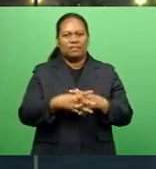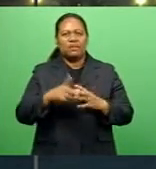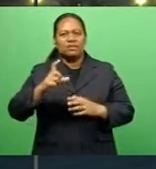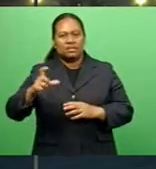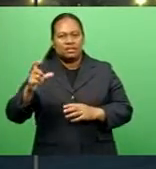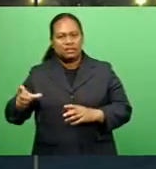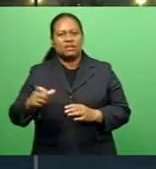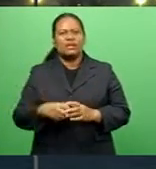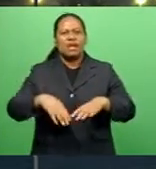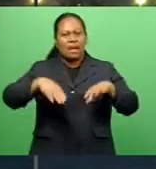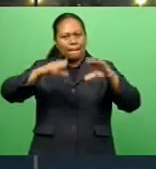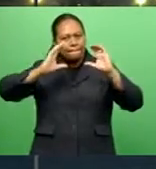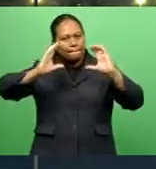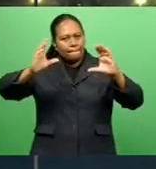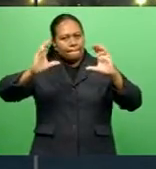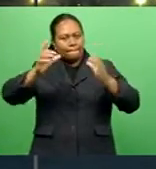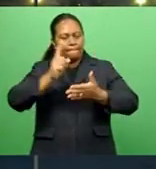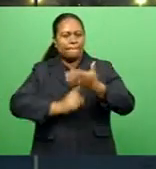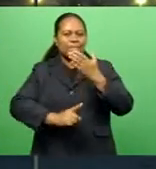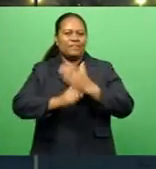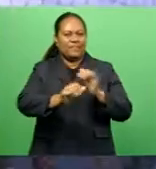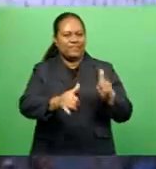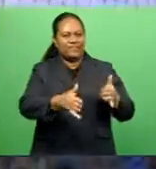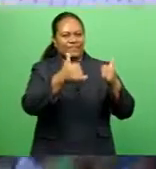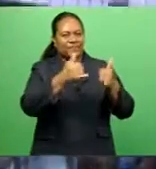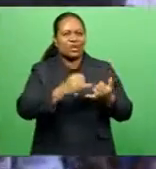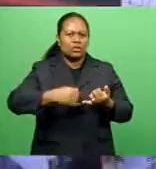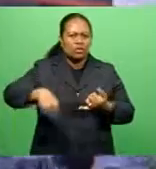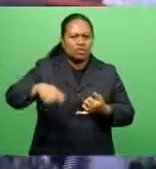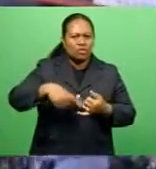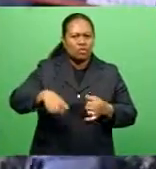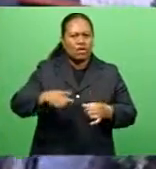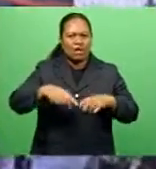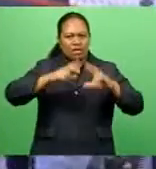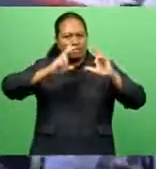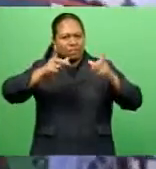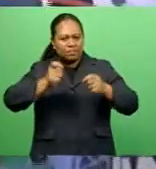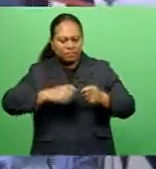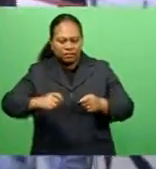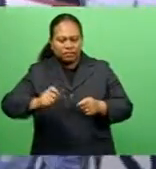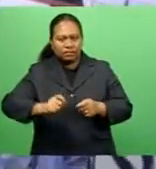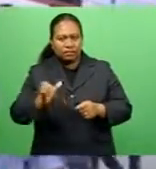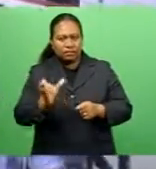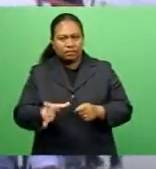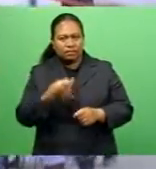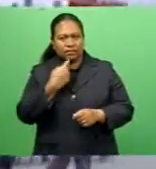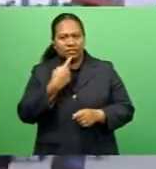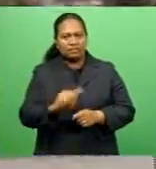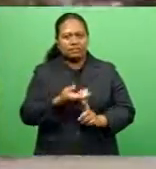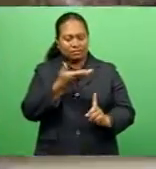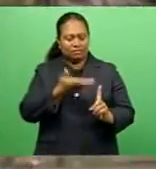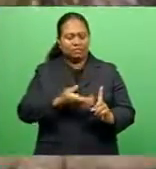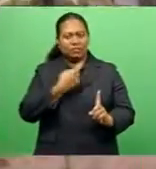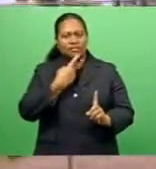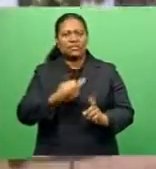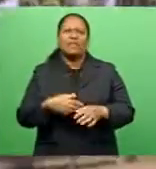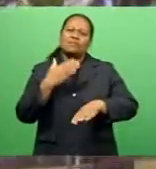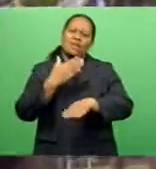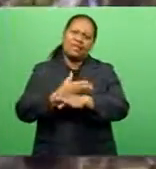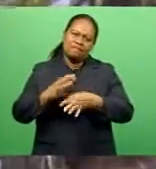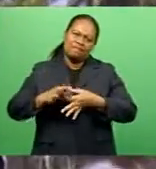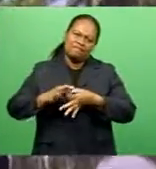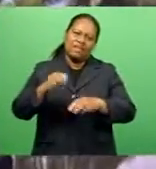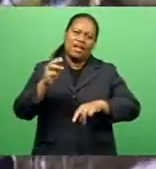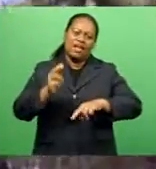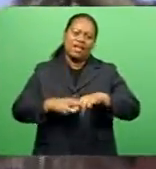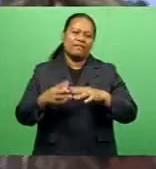Mixed Volleyball Championship. Suva Volleyball Secretary Samaima Langilangi says they had been working with